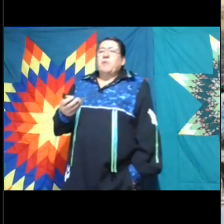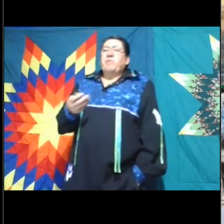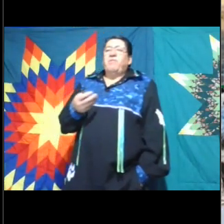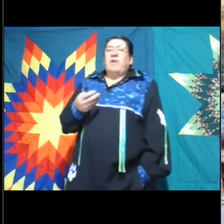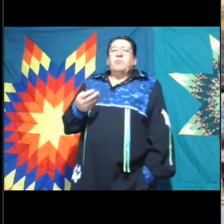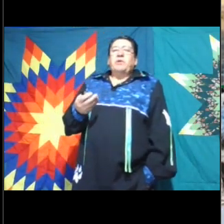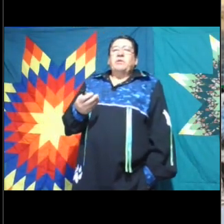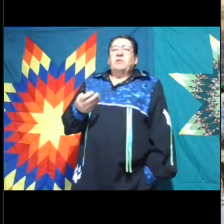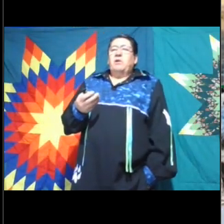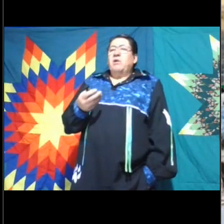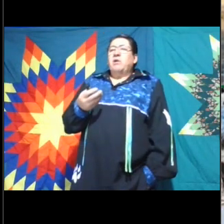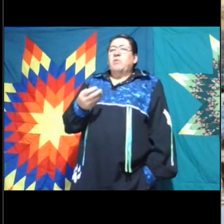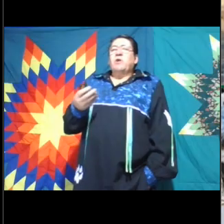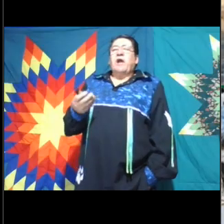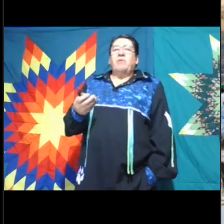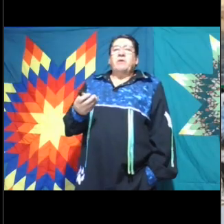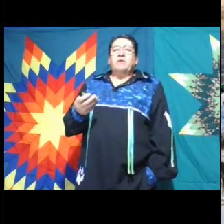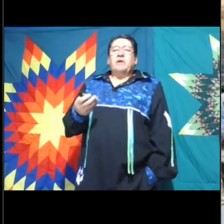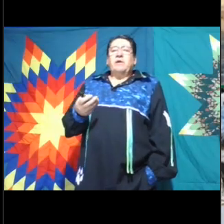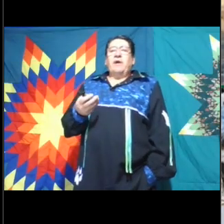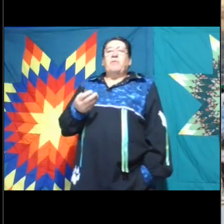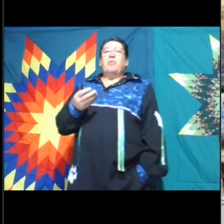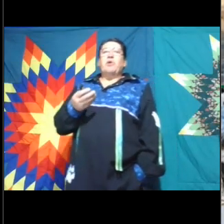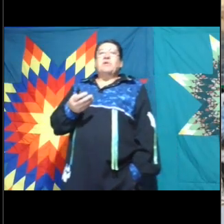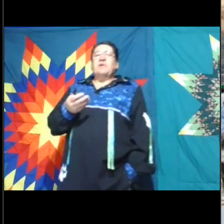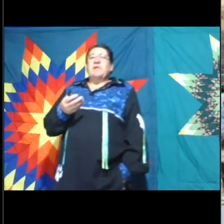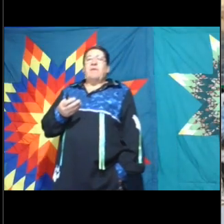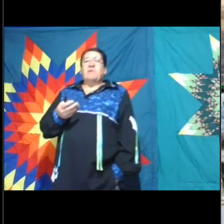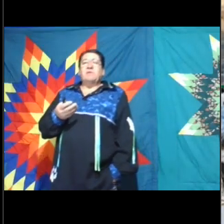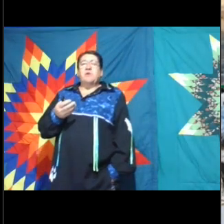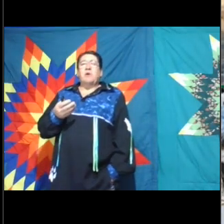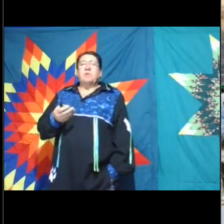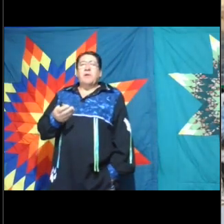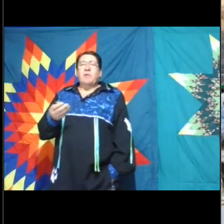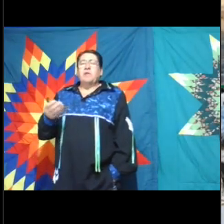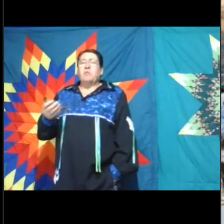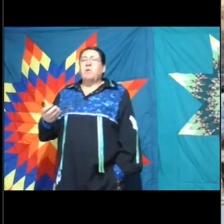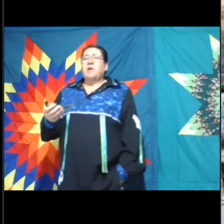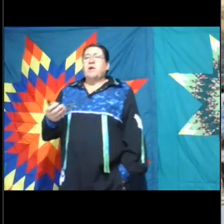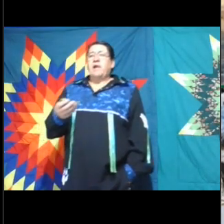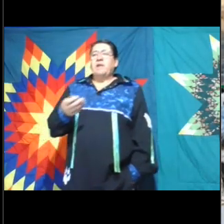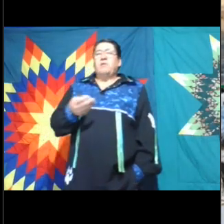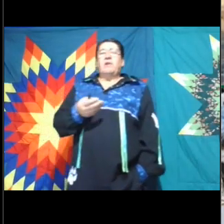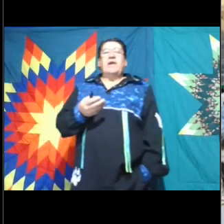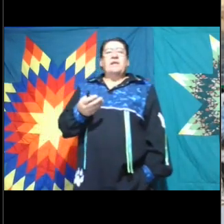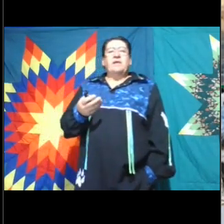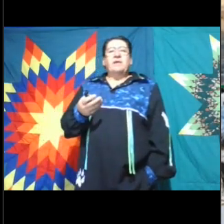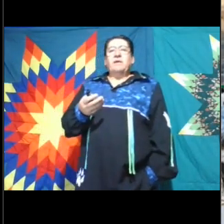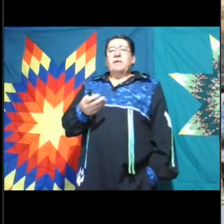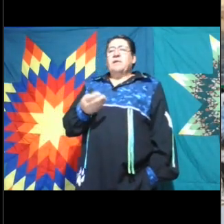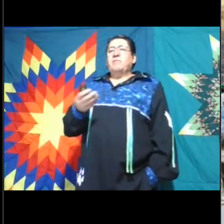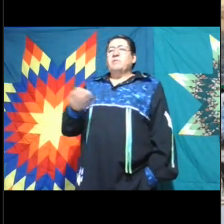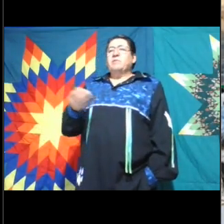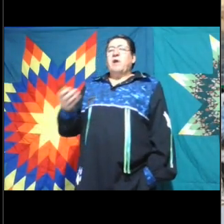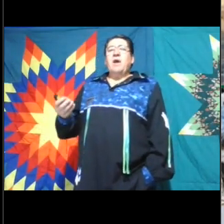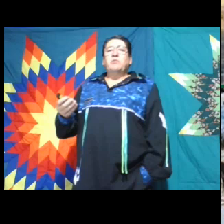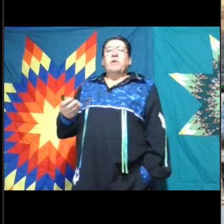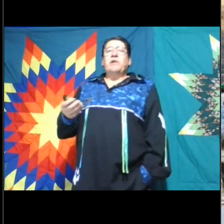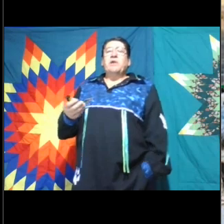Perhaps we could be flexible on our work hours. If a person is having troubles coming into work and they're late